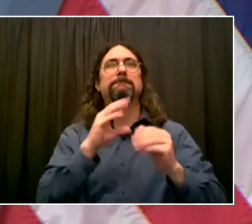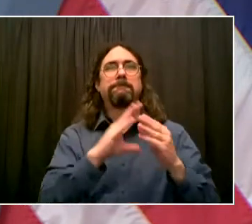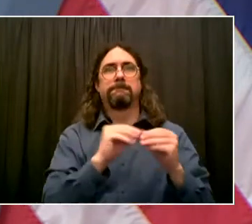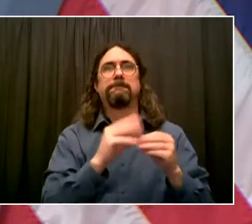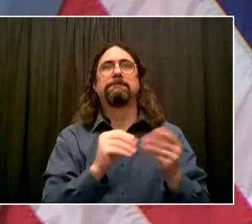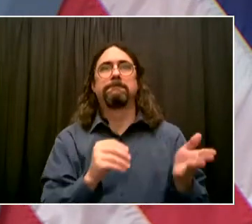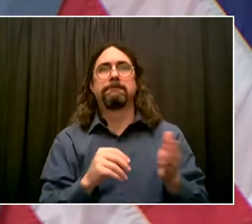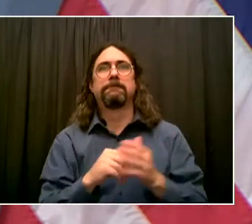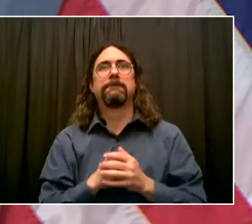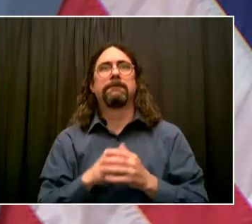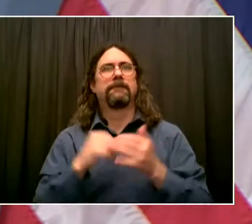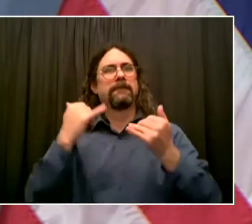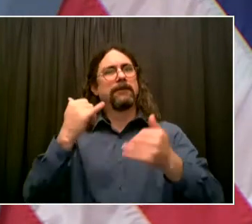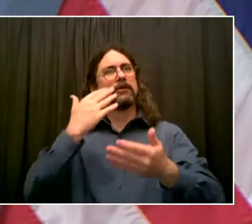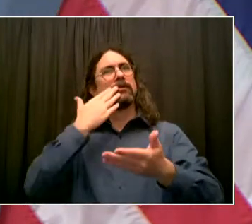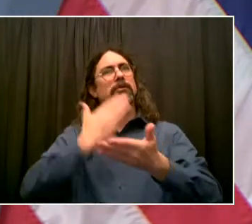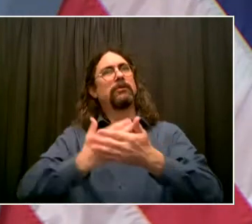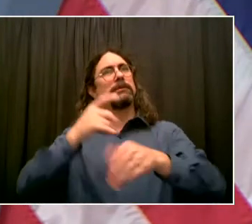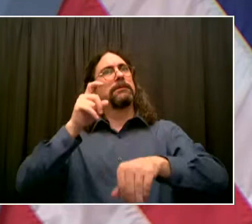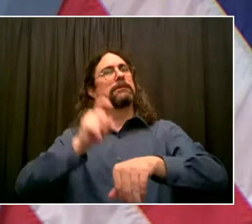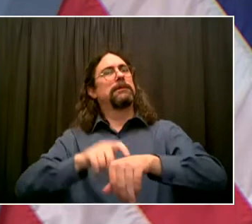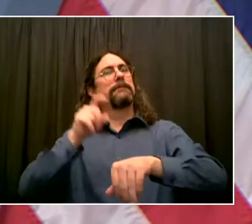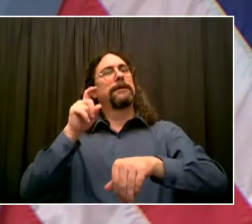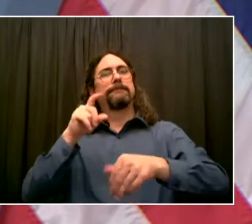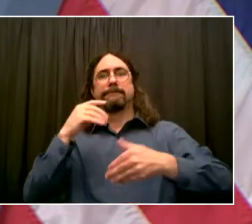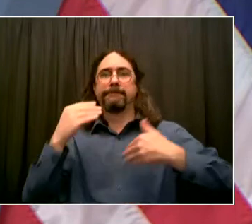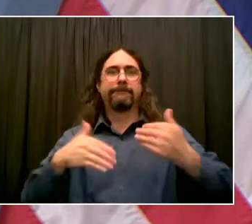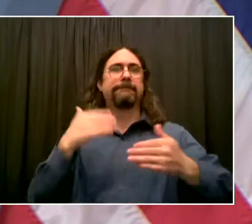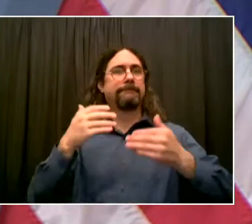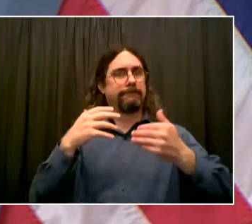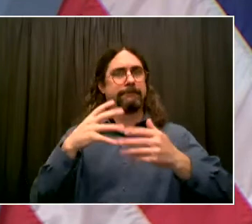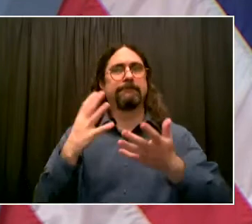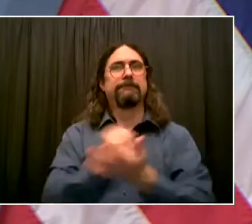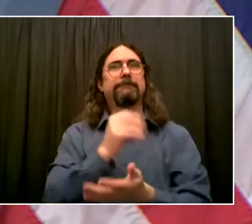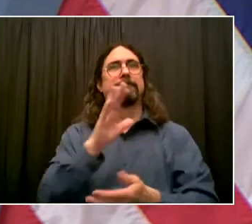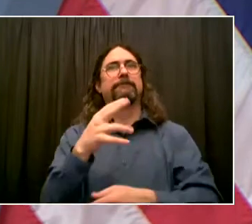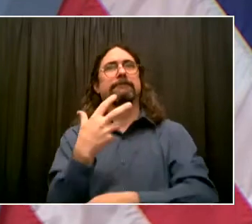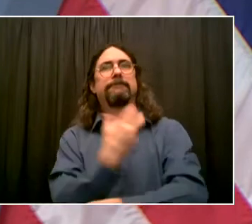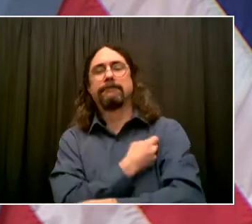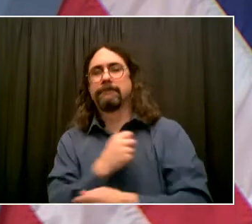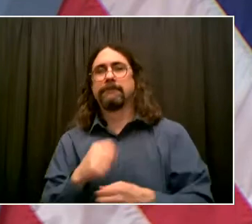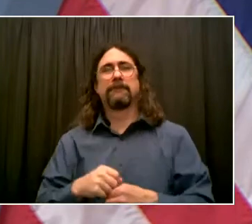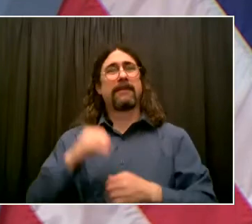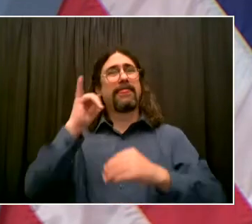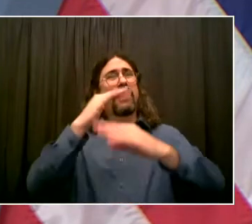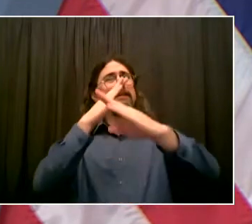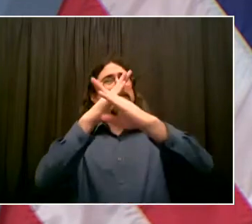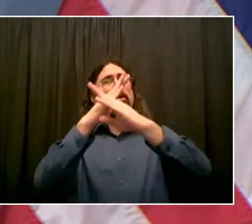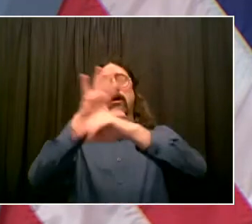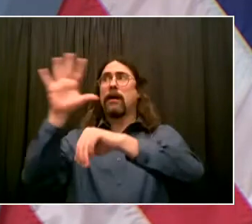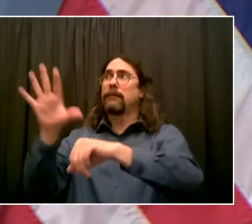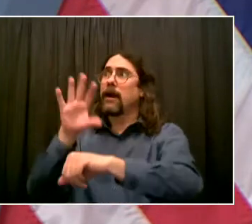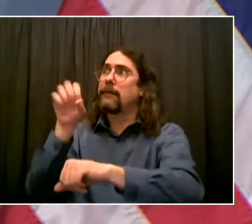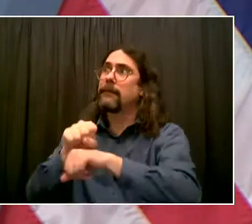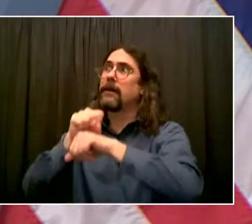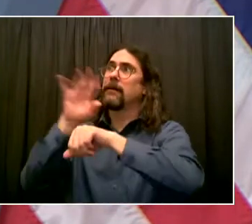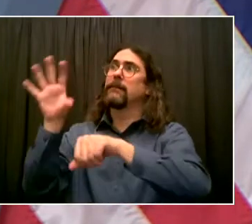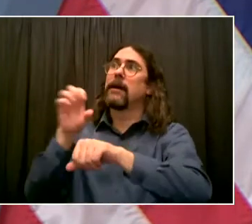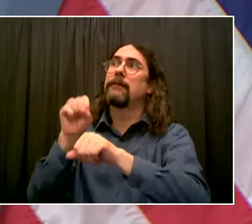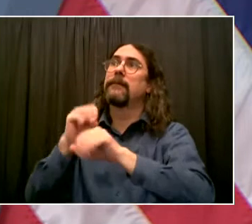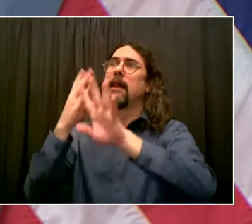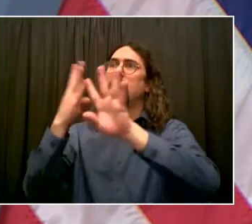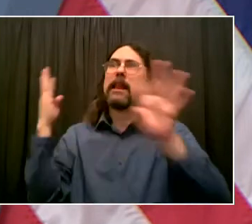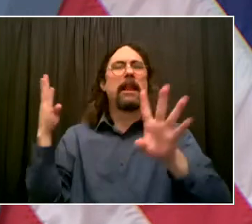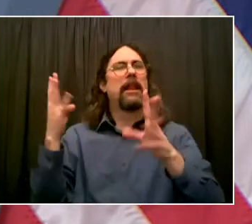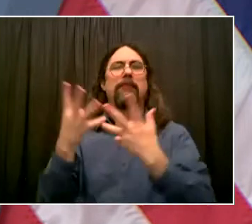park. And that's what we've done at dozens of city sites. For people who are looking to understand where you can walk in at